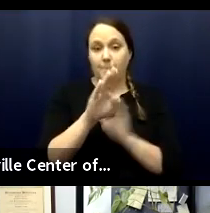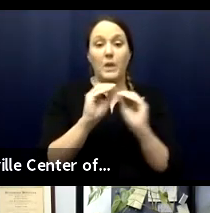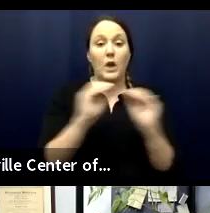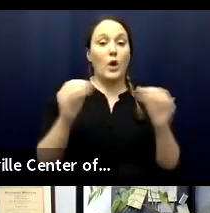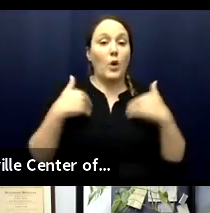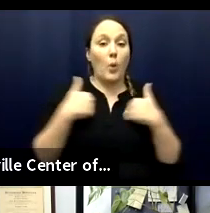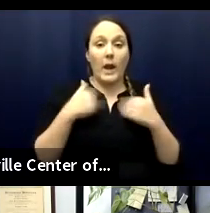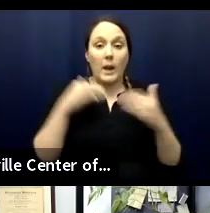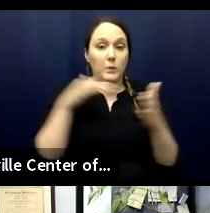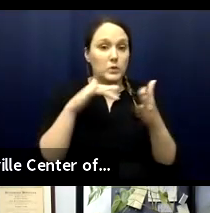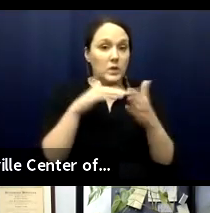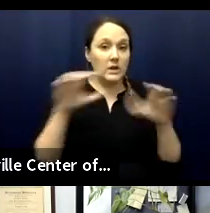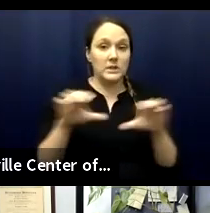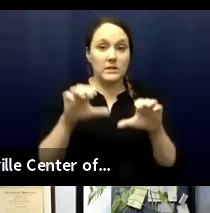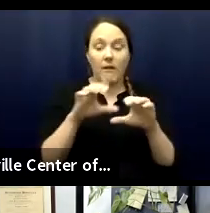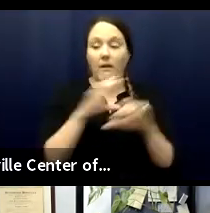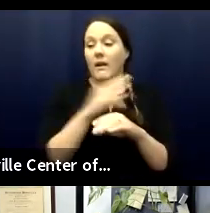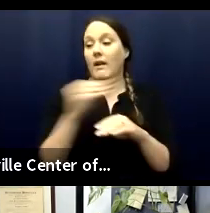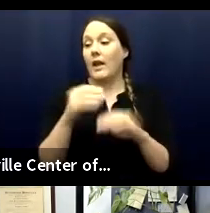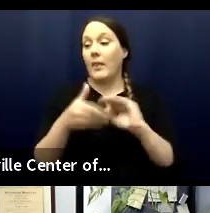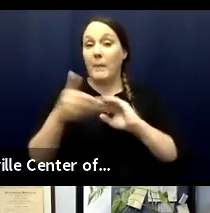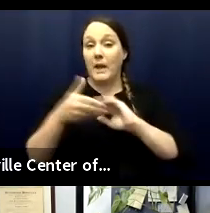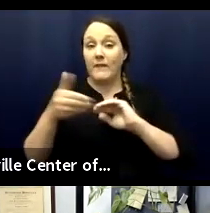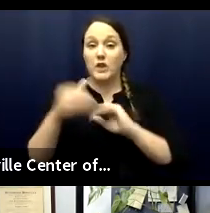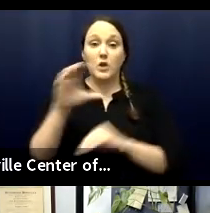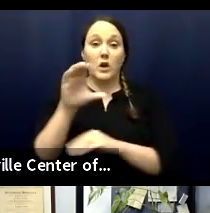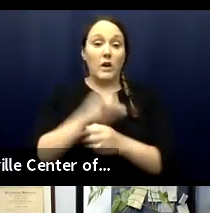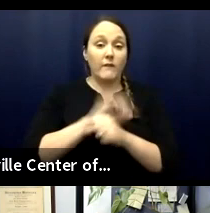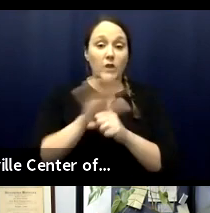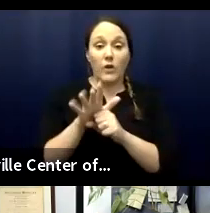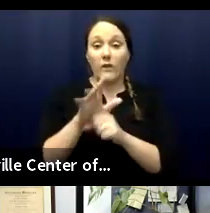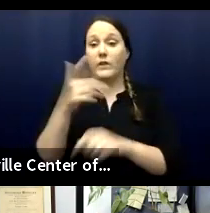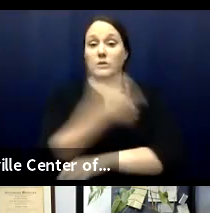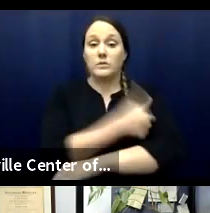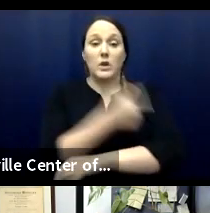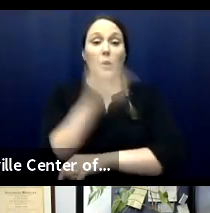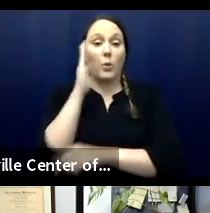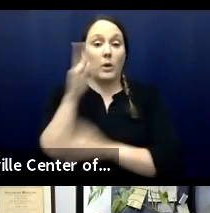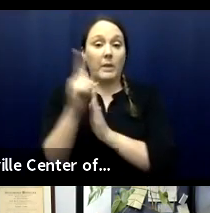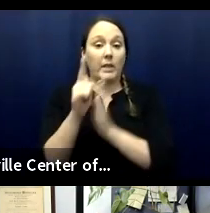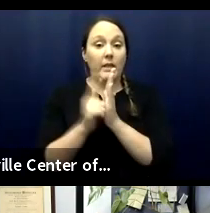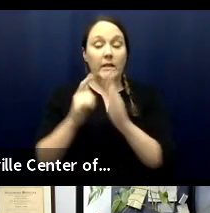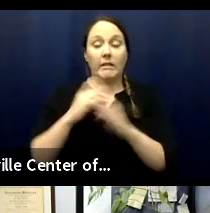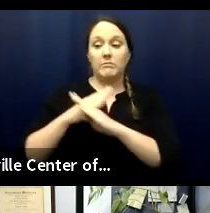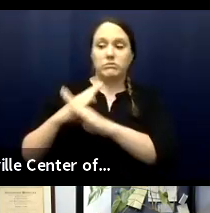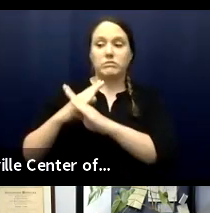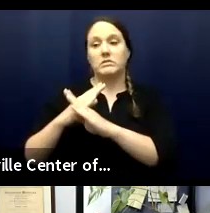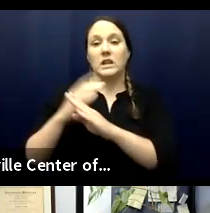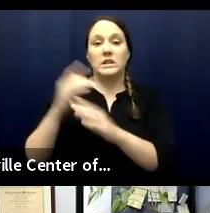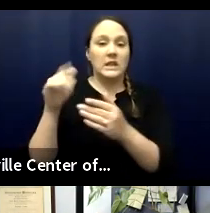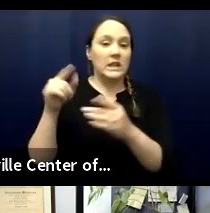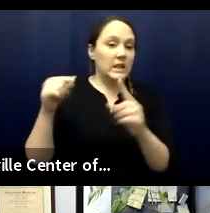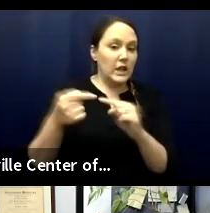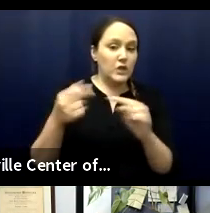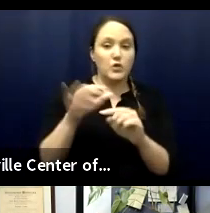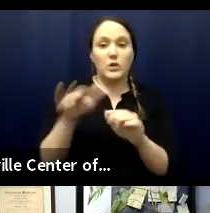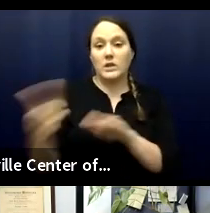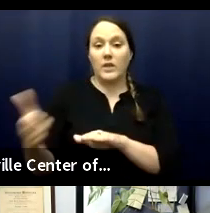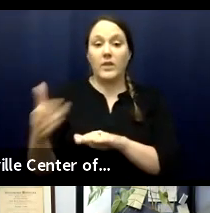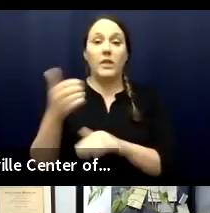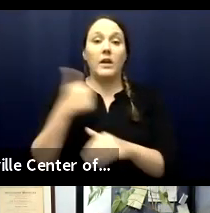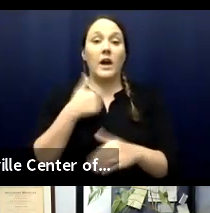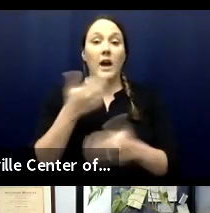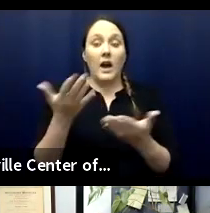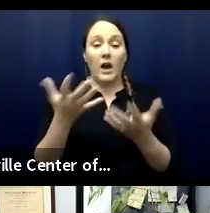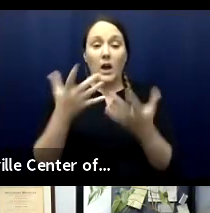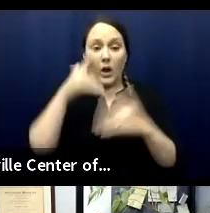being done, and the manufacturer of the eventual COVID vaccine will be legally immune to any injury or death. I beseech anyone here who is listening